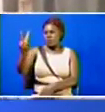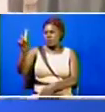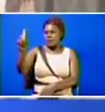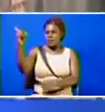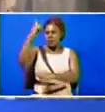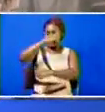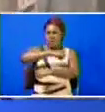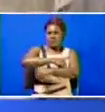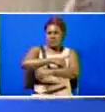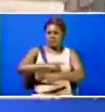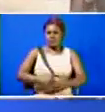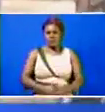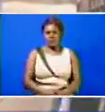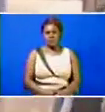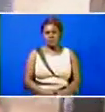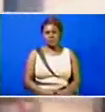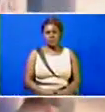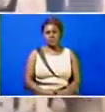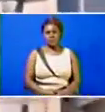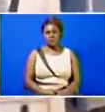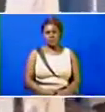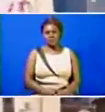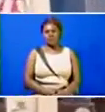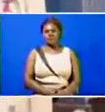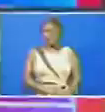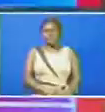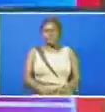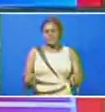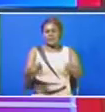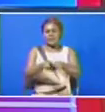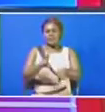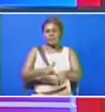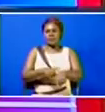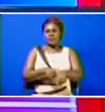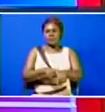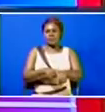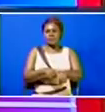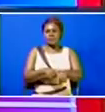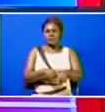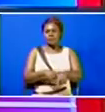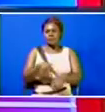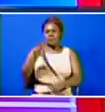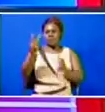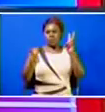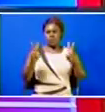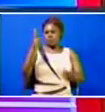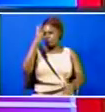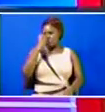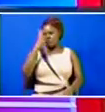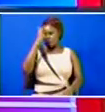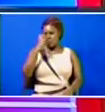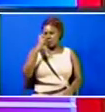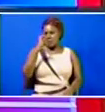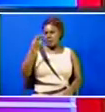days. Patrick Amimo, KTN News. At the same time, the 22 suspects in the